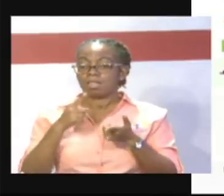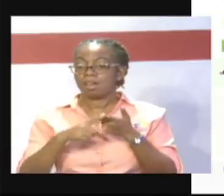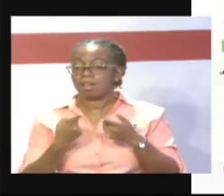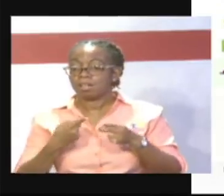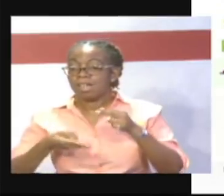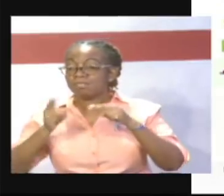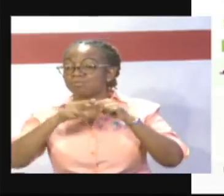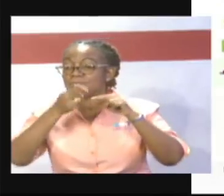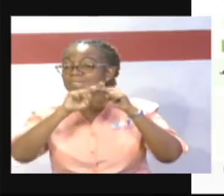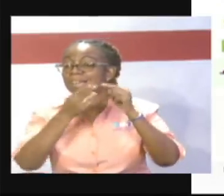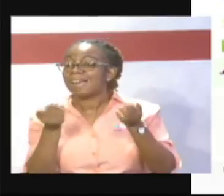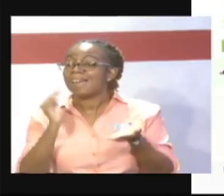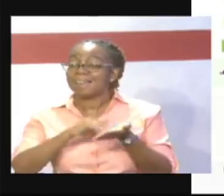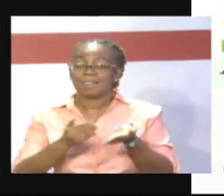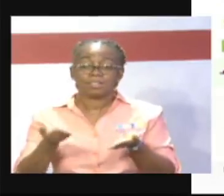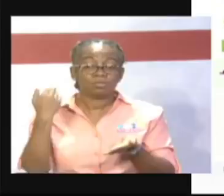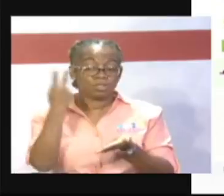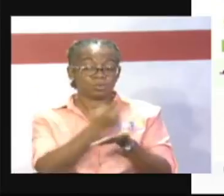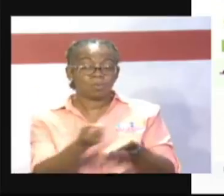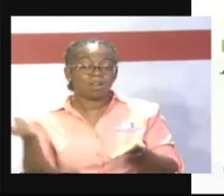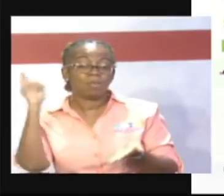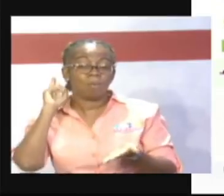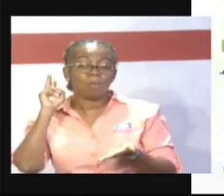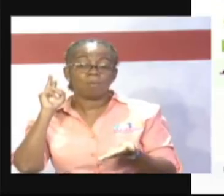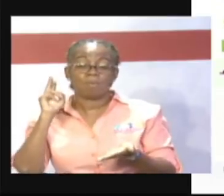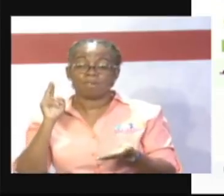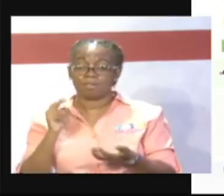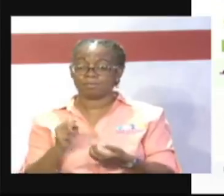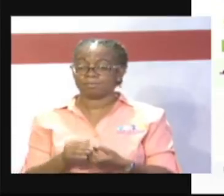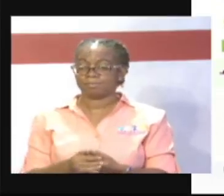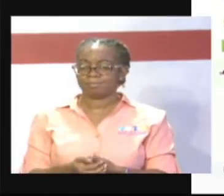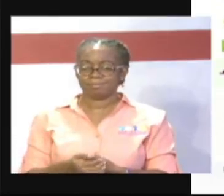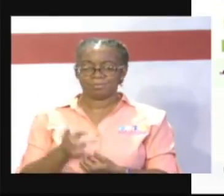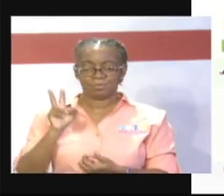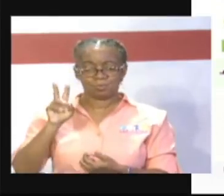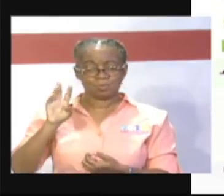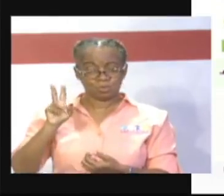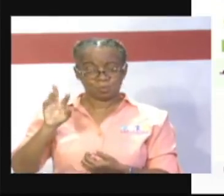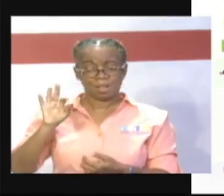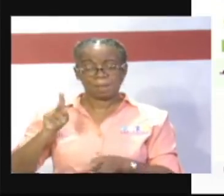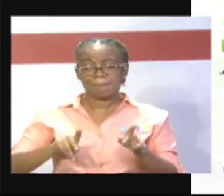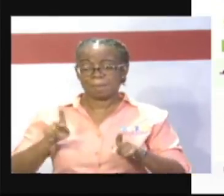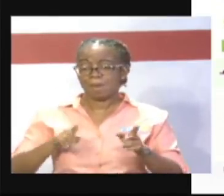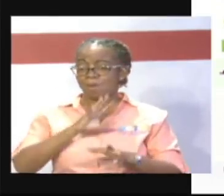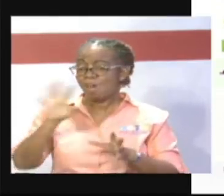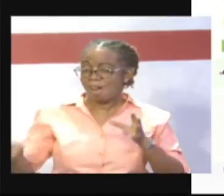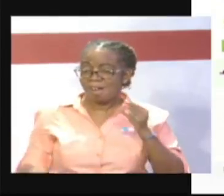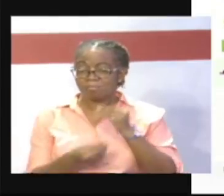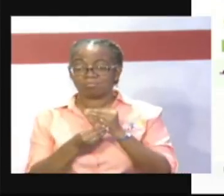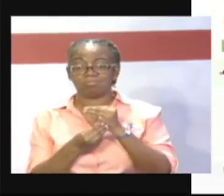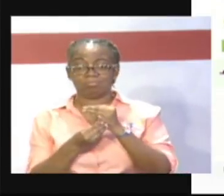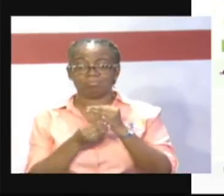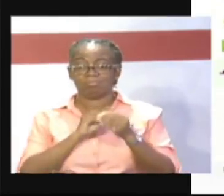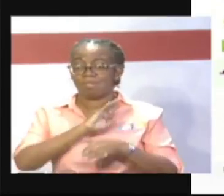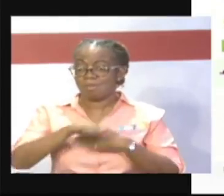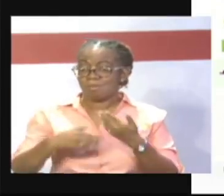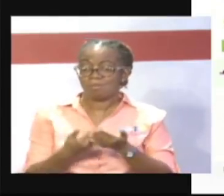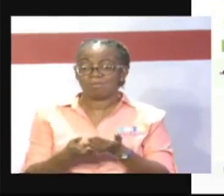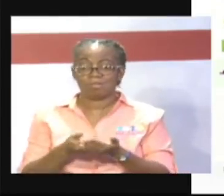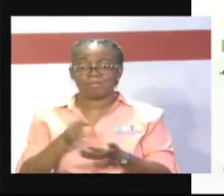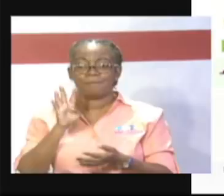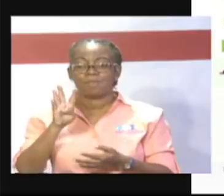the past 2 weeks. The additional 294 cases have taken the total number of active cases